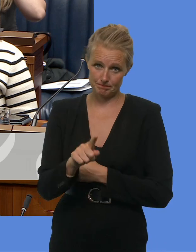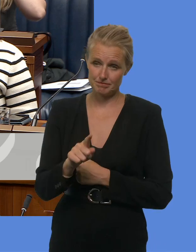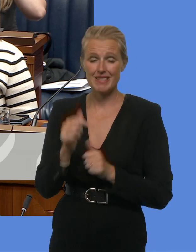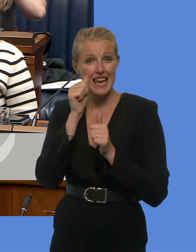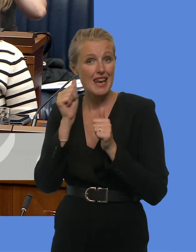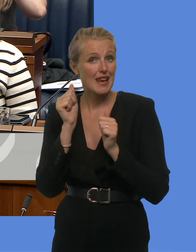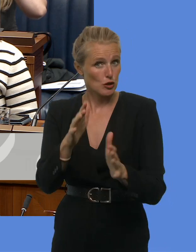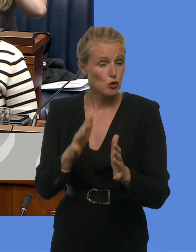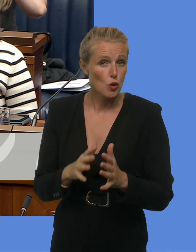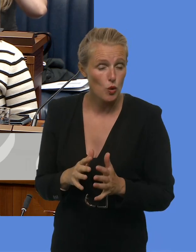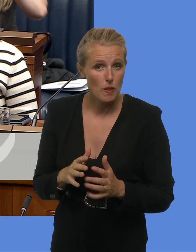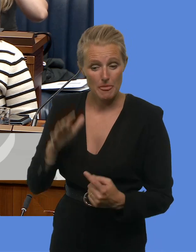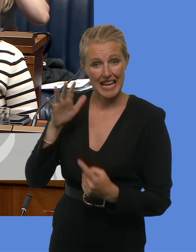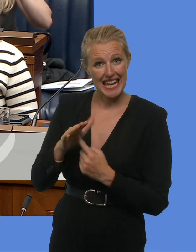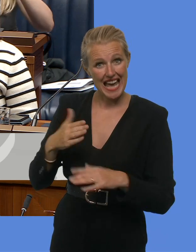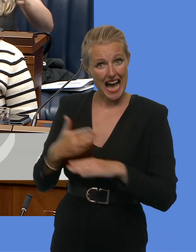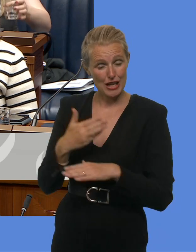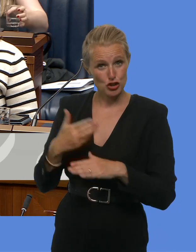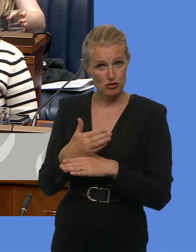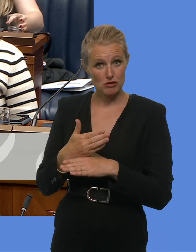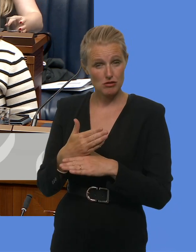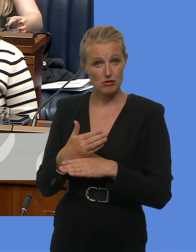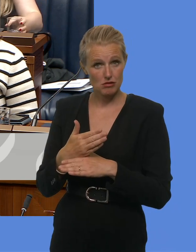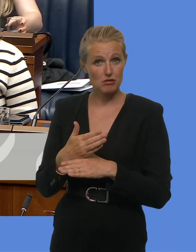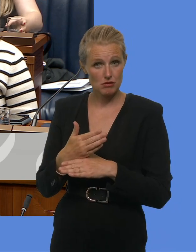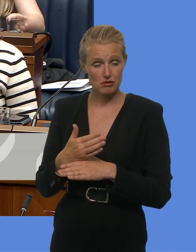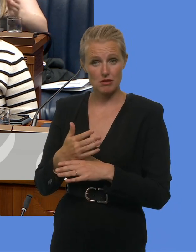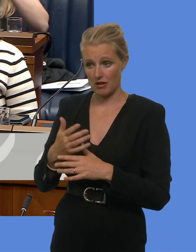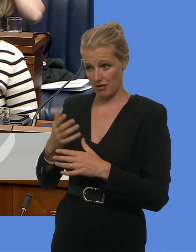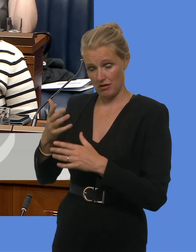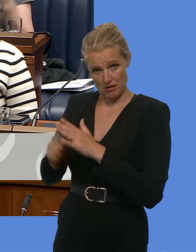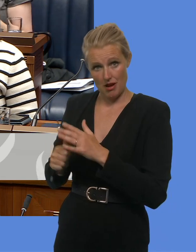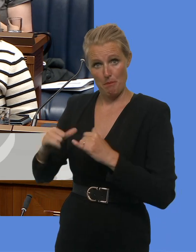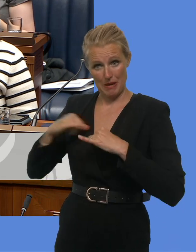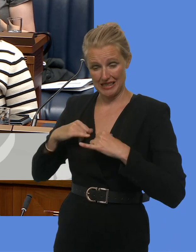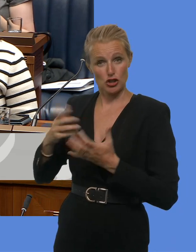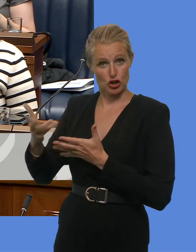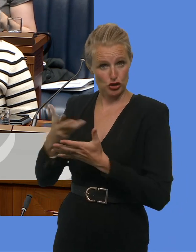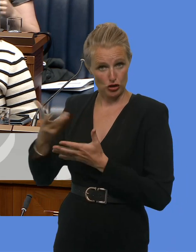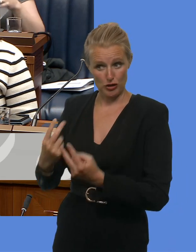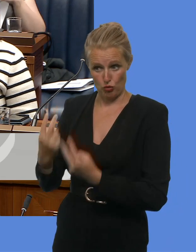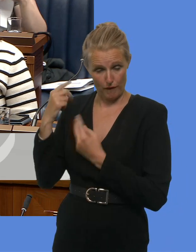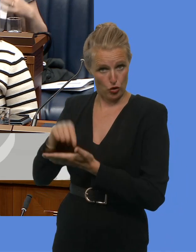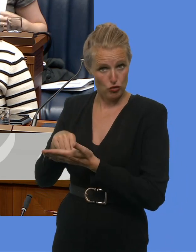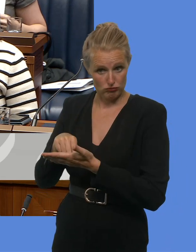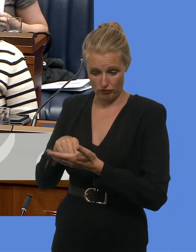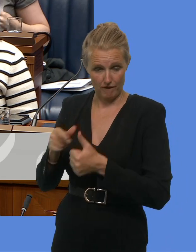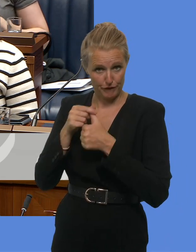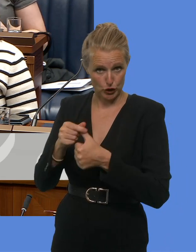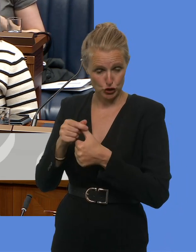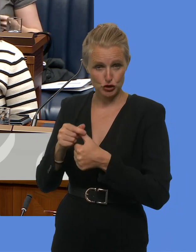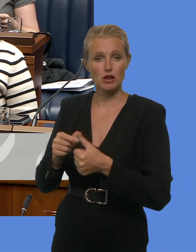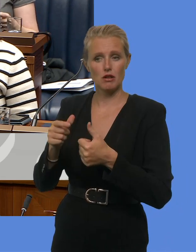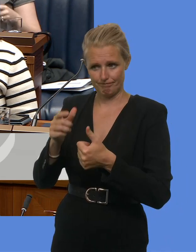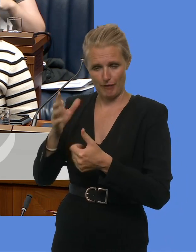you that the key actions that we've taken is that a business consultancy service review of operational effectiveness and performance, and of course the